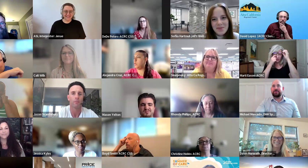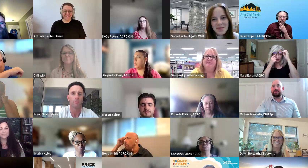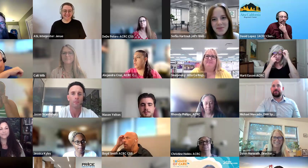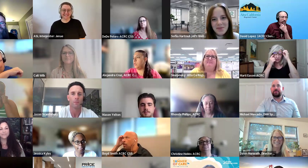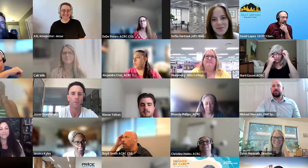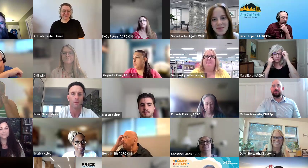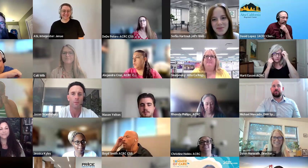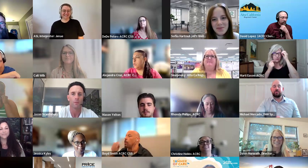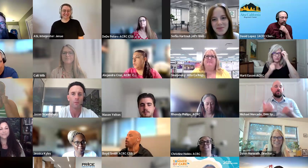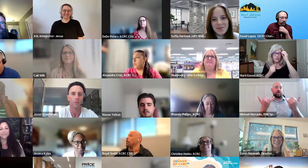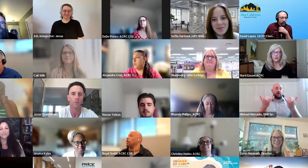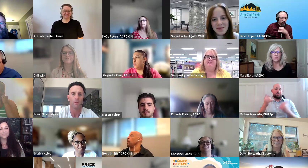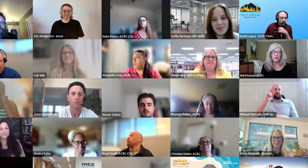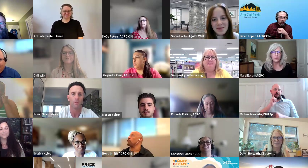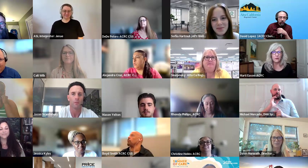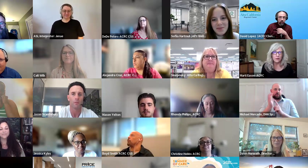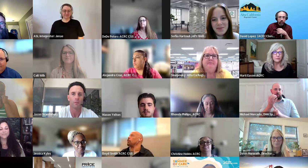Great, good job.